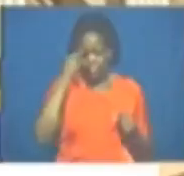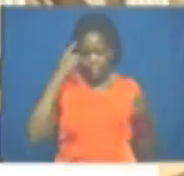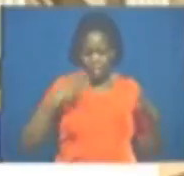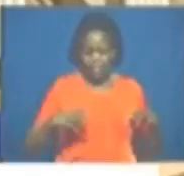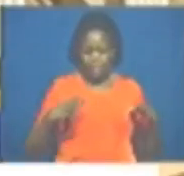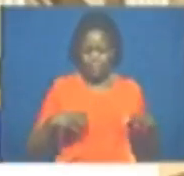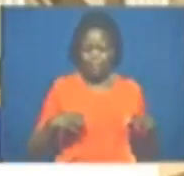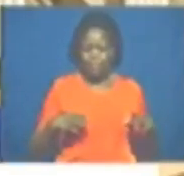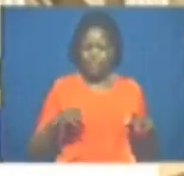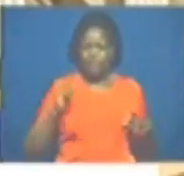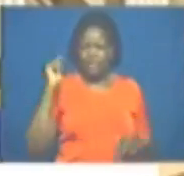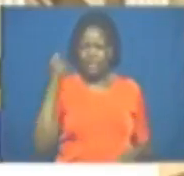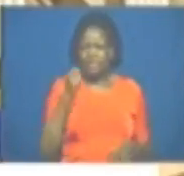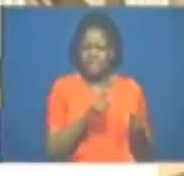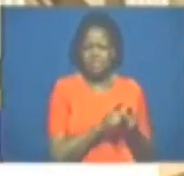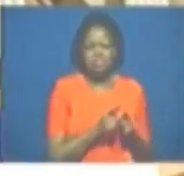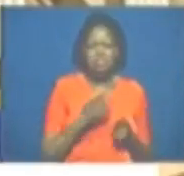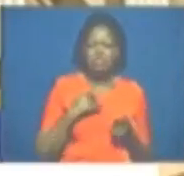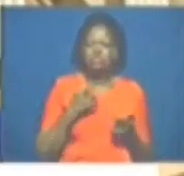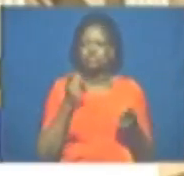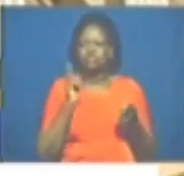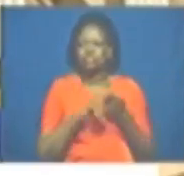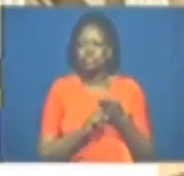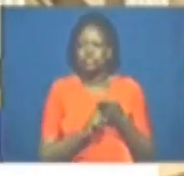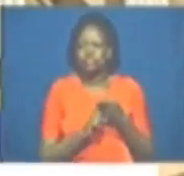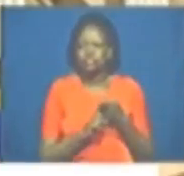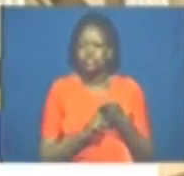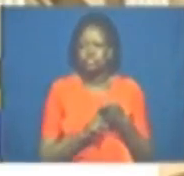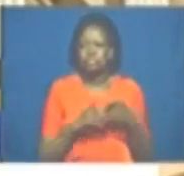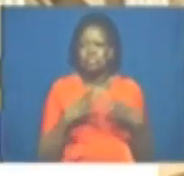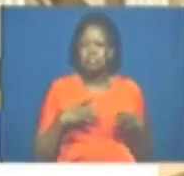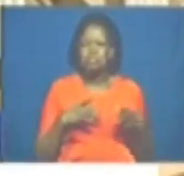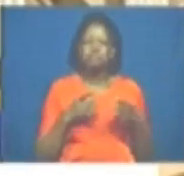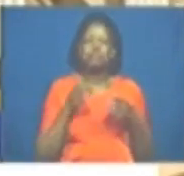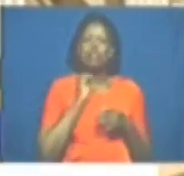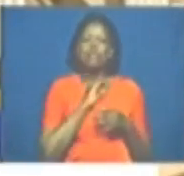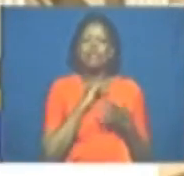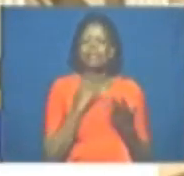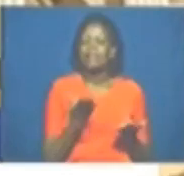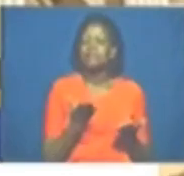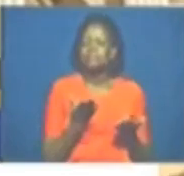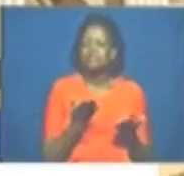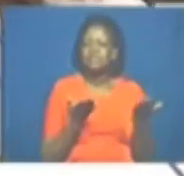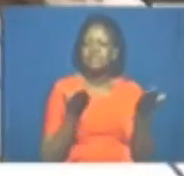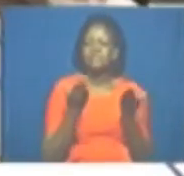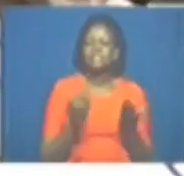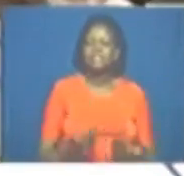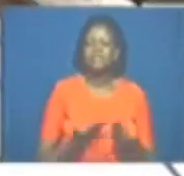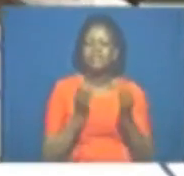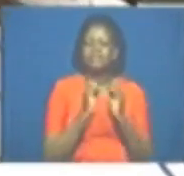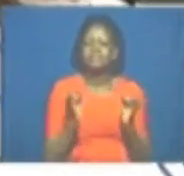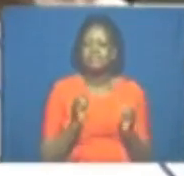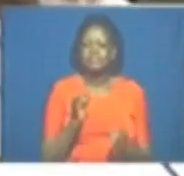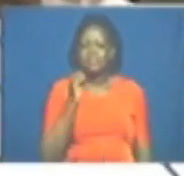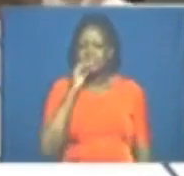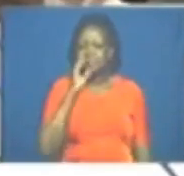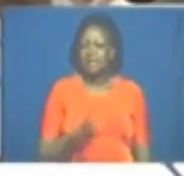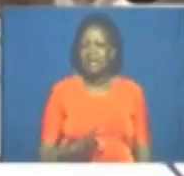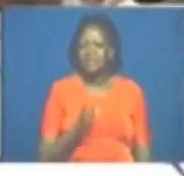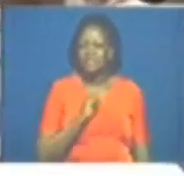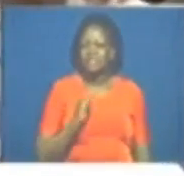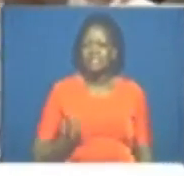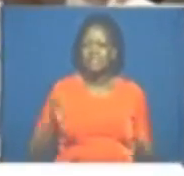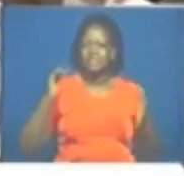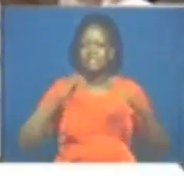our republic. We do not want people to complain about service delivery. Speaker of the Senate Assembly Ken